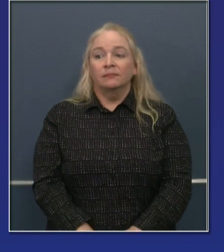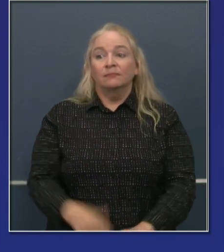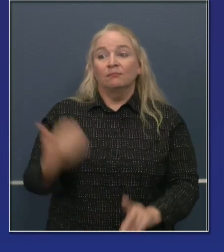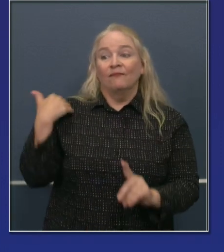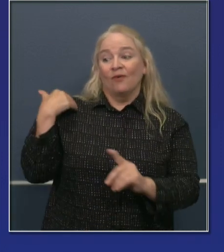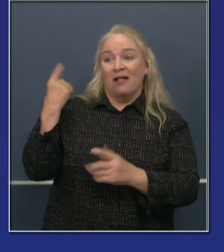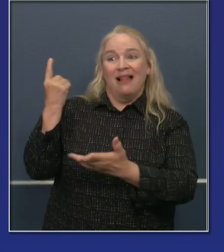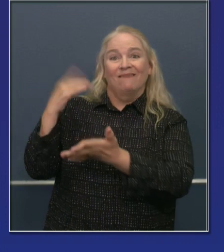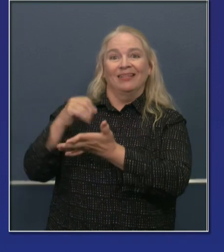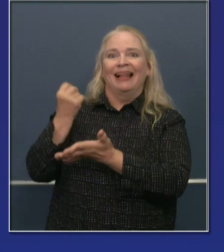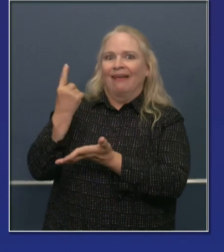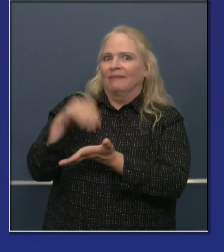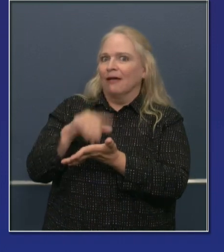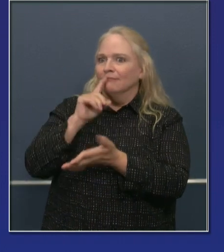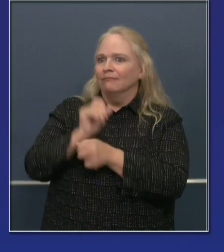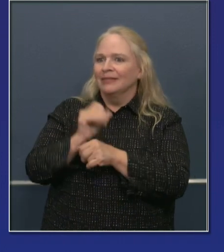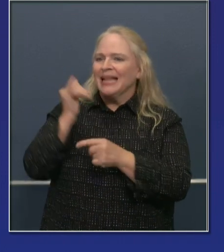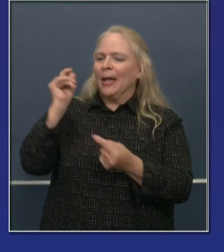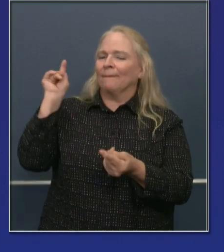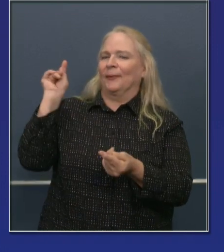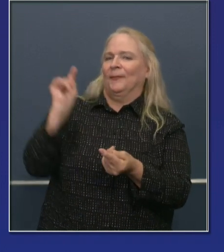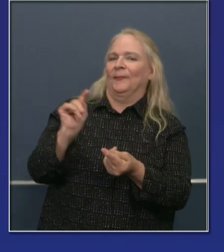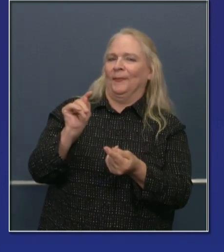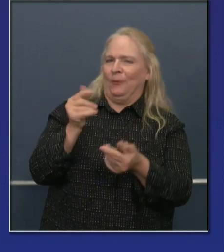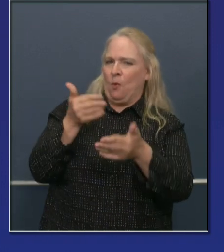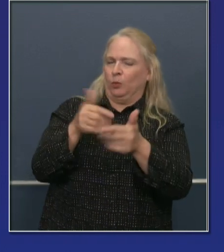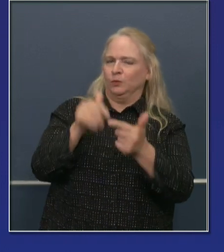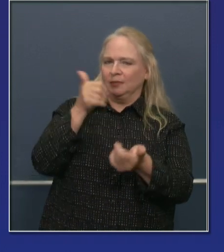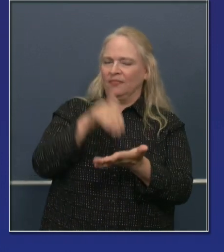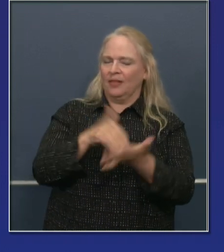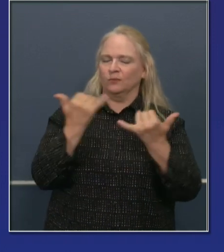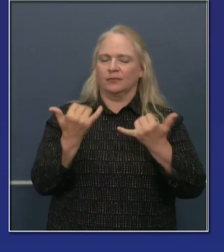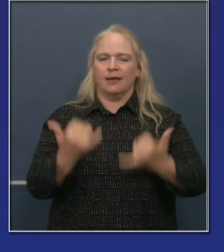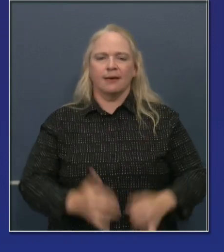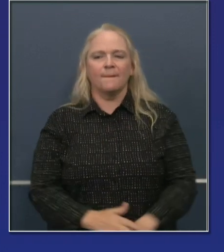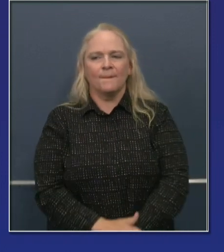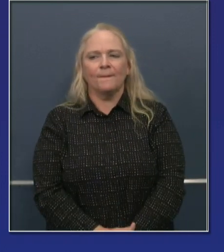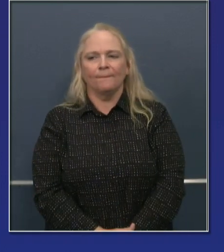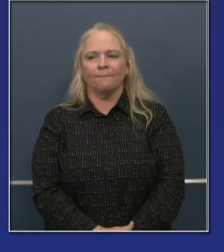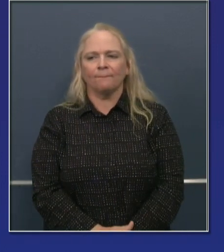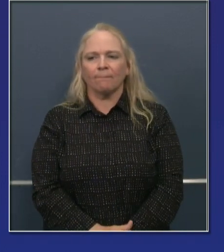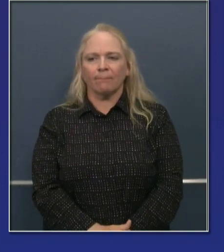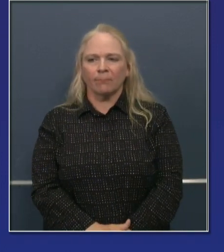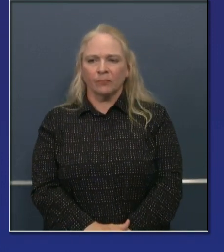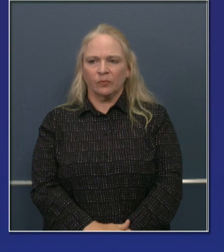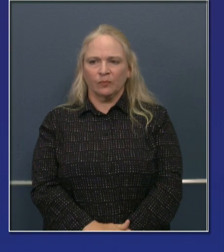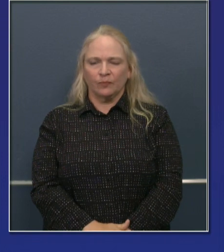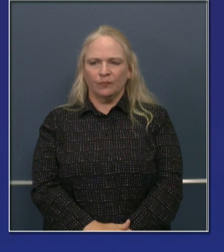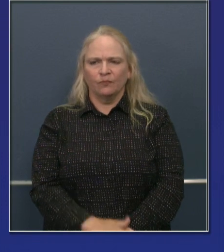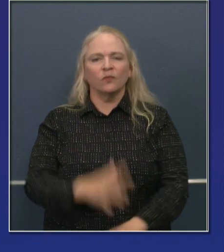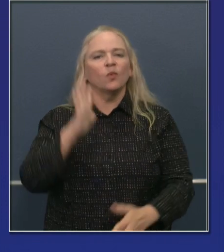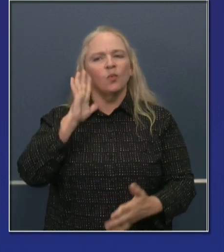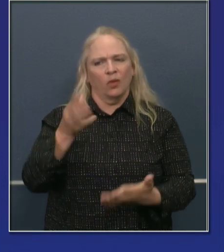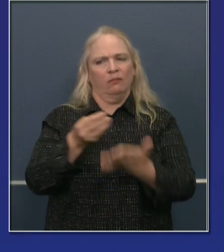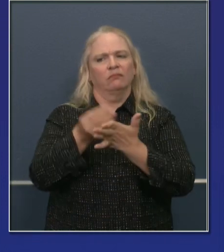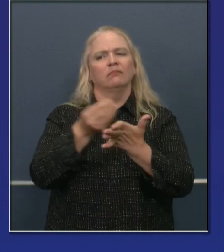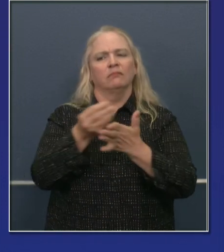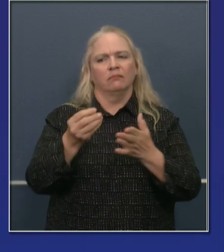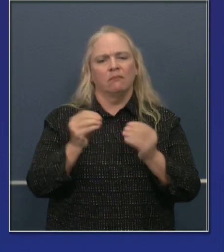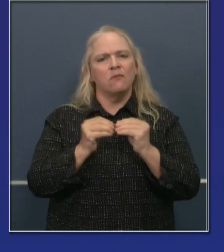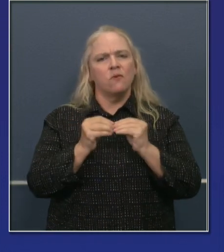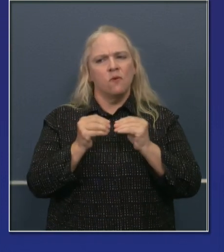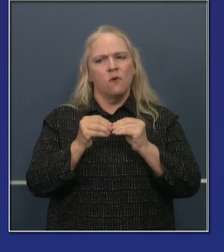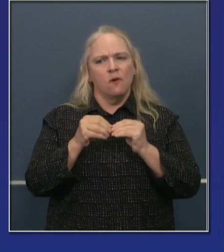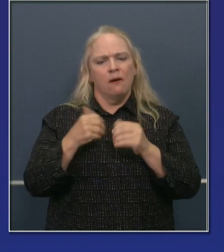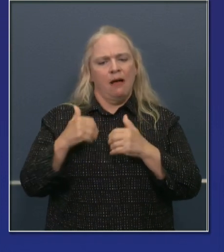available. So that's something to watch. We continue to draw down purchasing additional ventilators. We've been in constant contact with